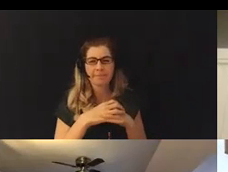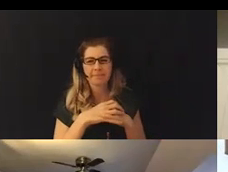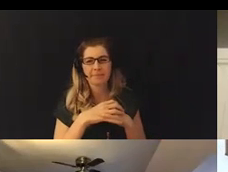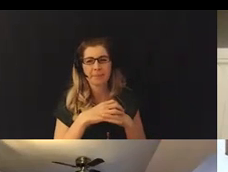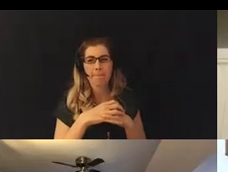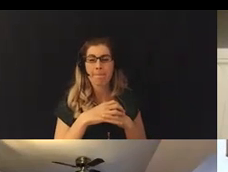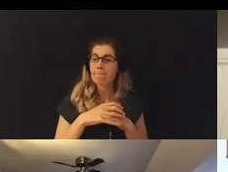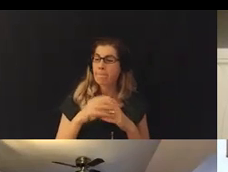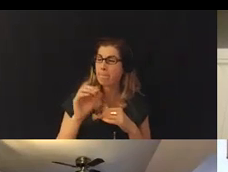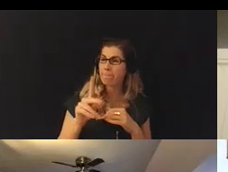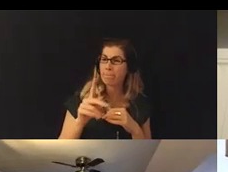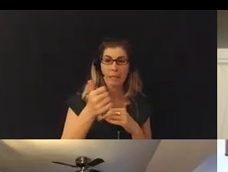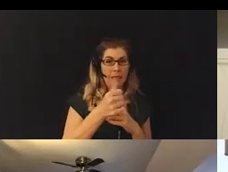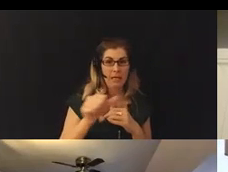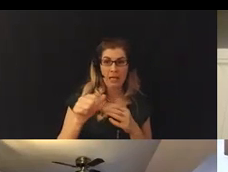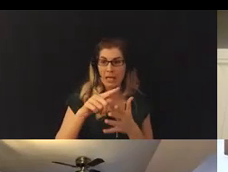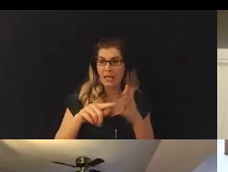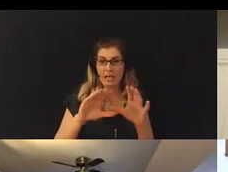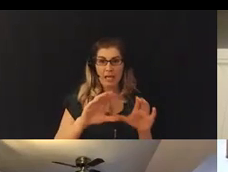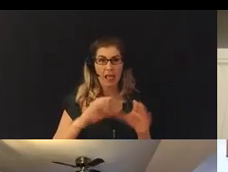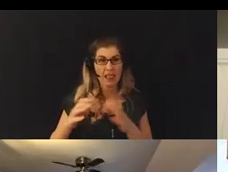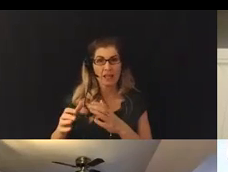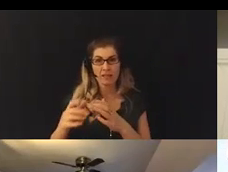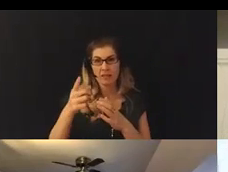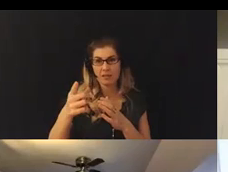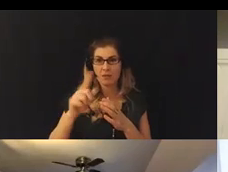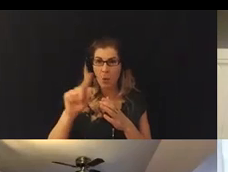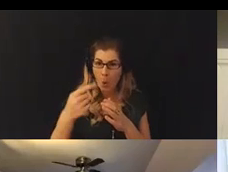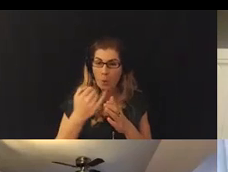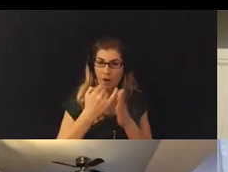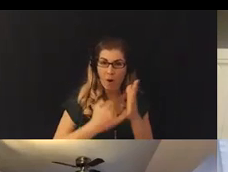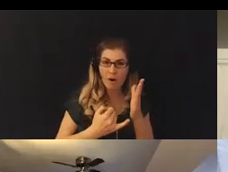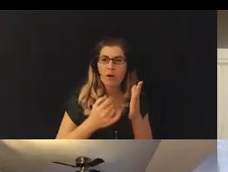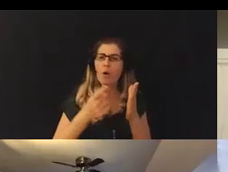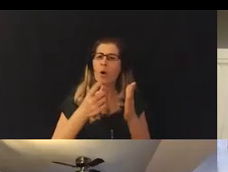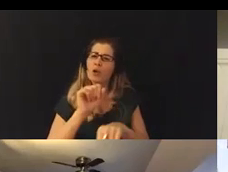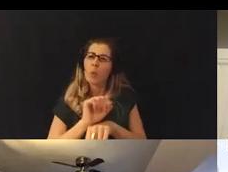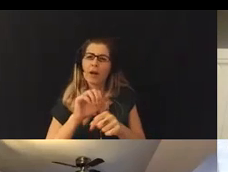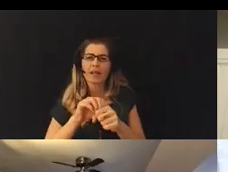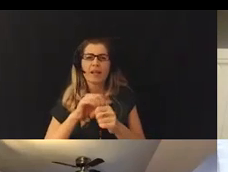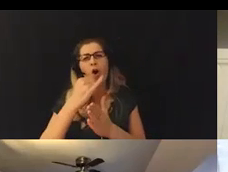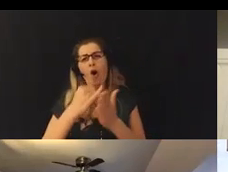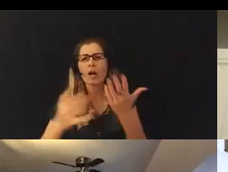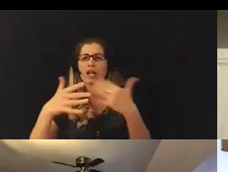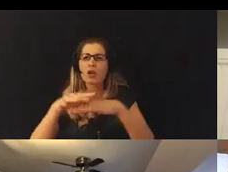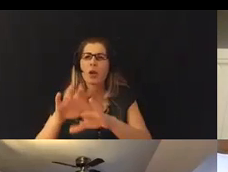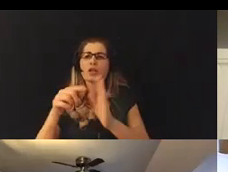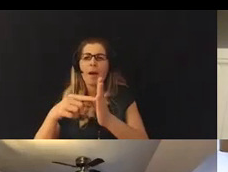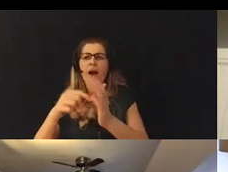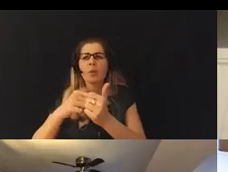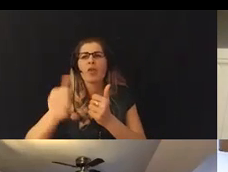Are any of these classes, are they strictly arts classes or are you working in kind of an arts integration model with other subject